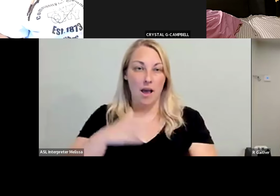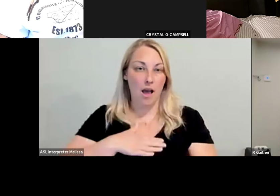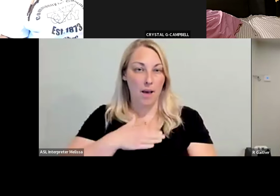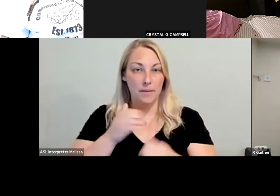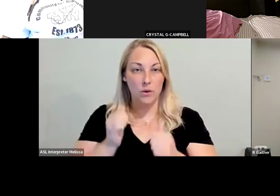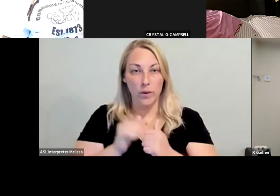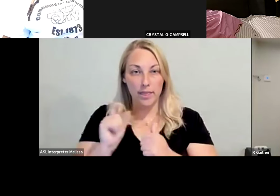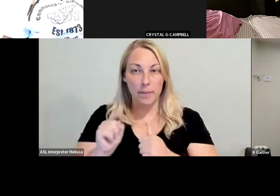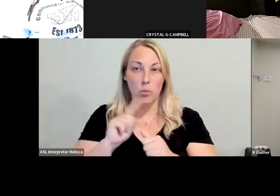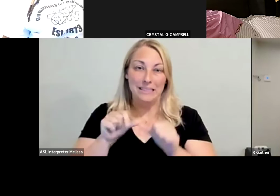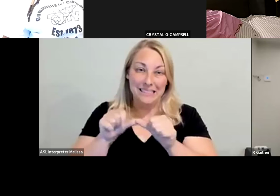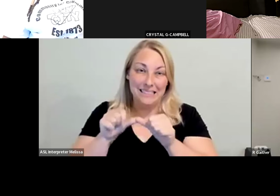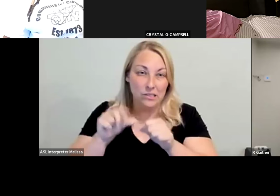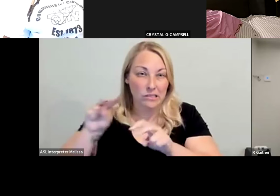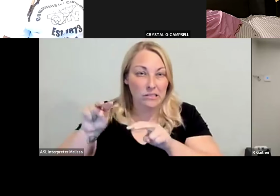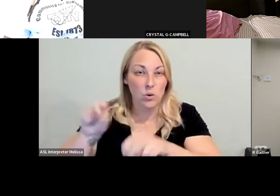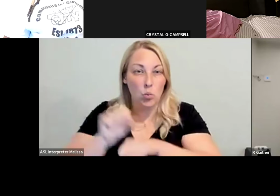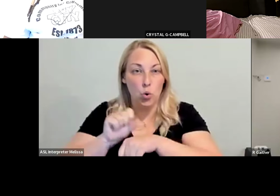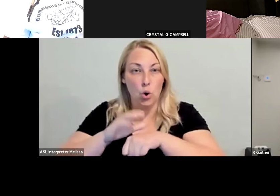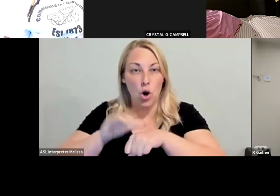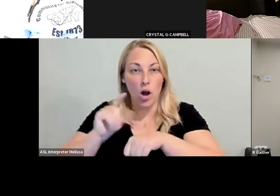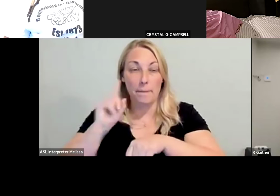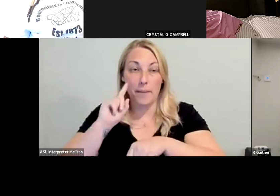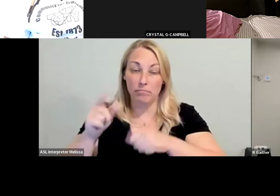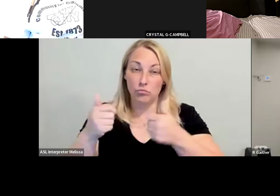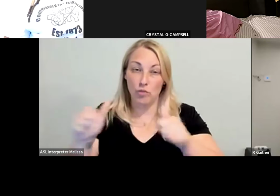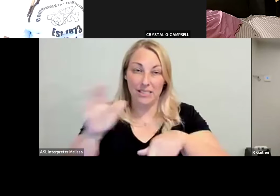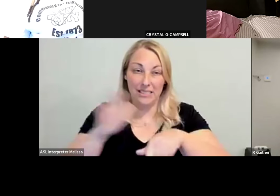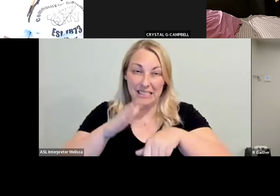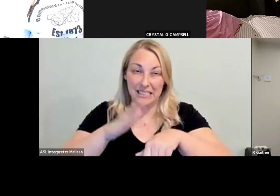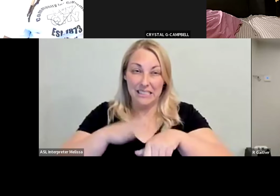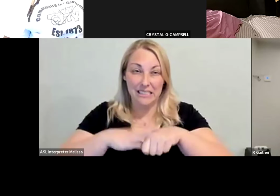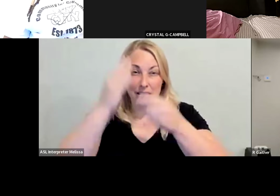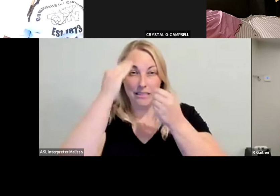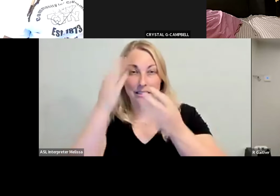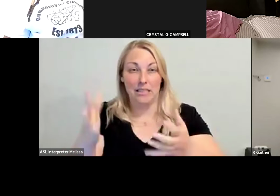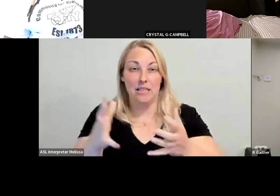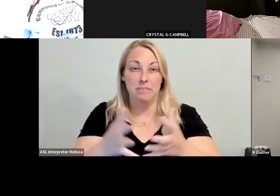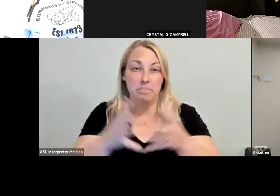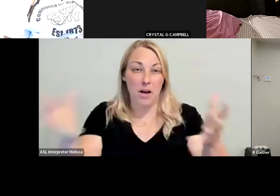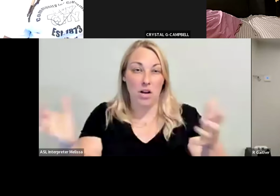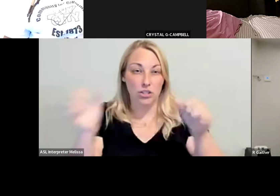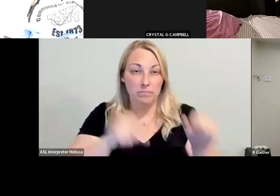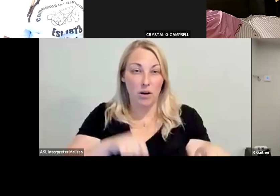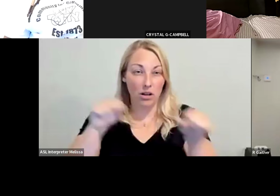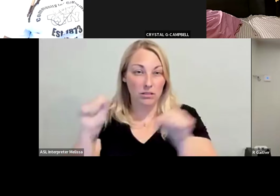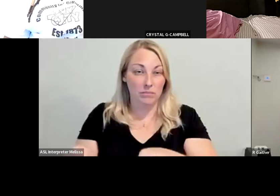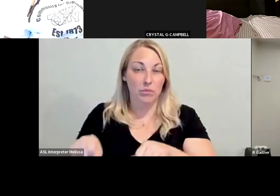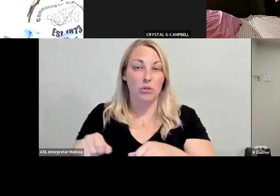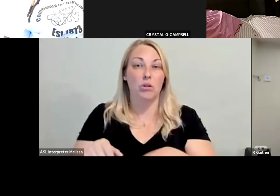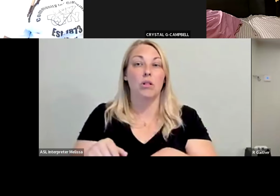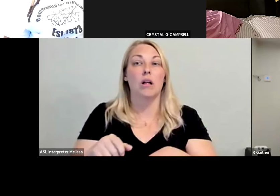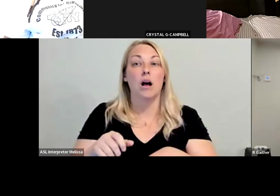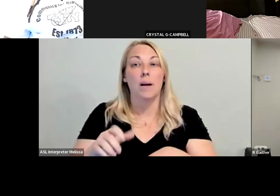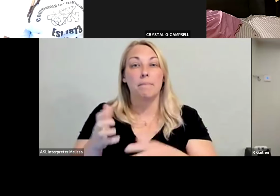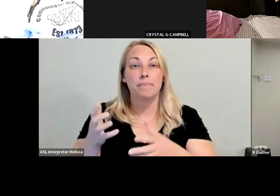to work on it. But I just want to get that out as much as I possibly can. A couple things that I recommend: getting air